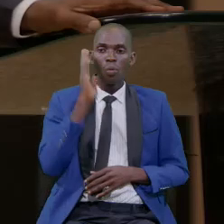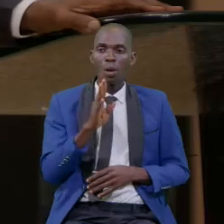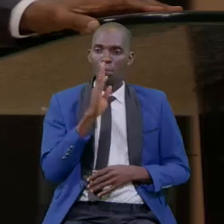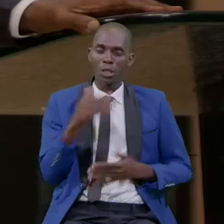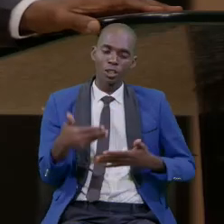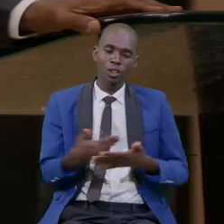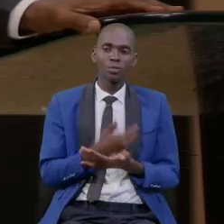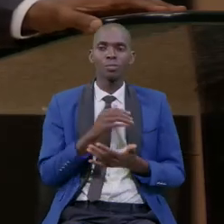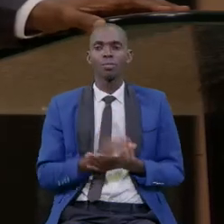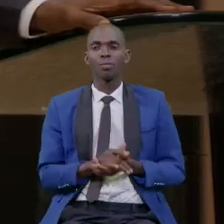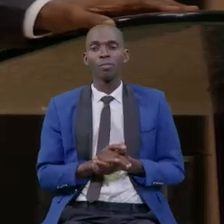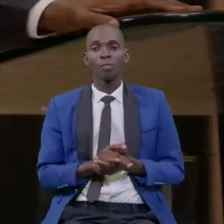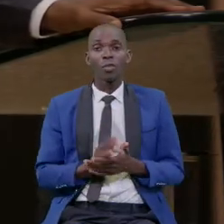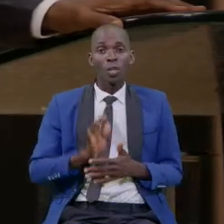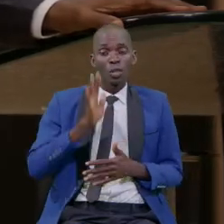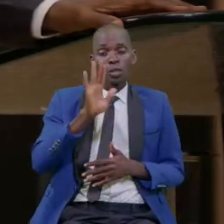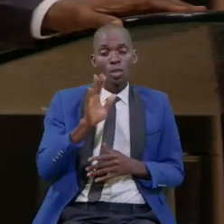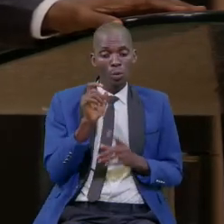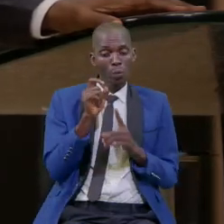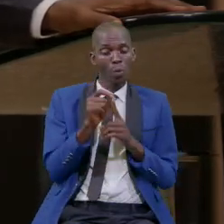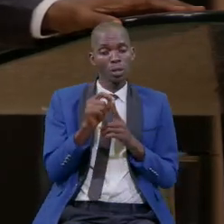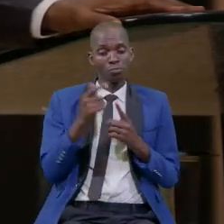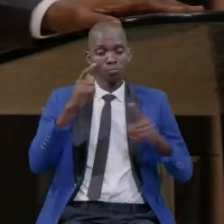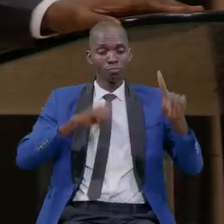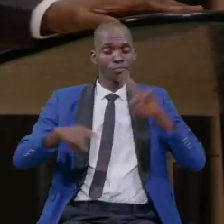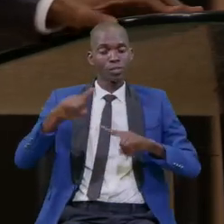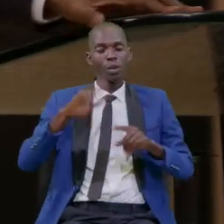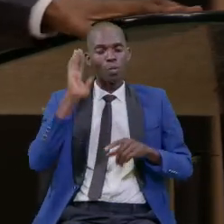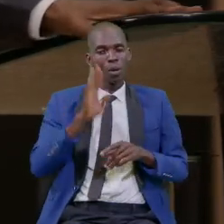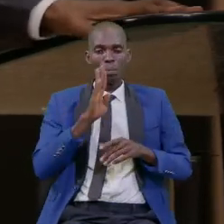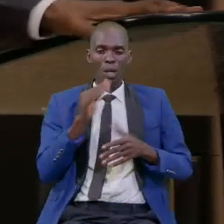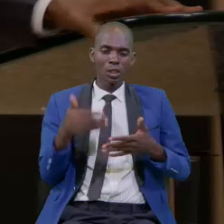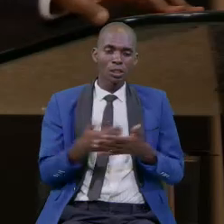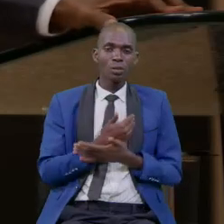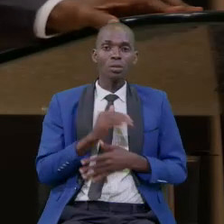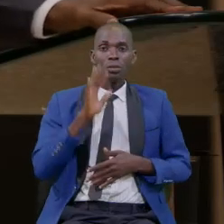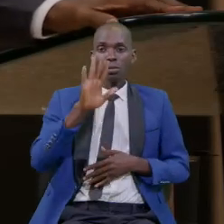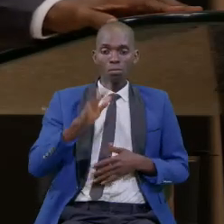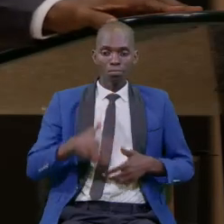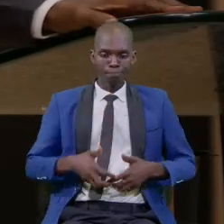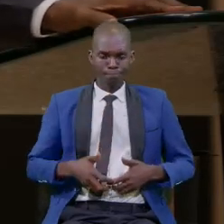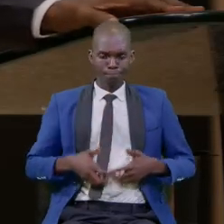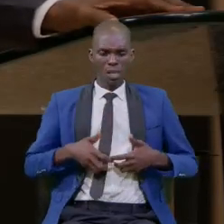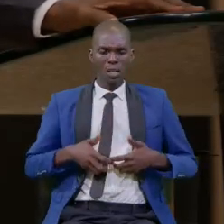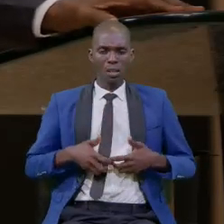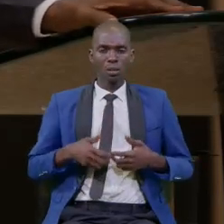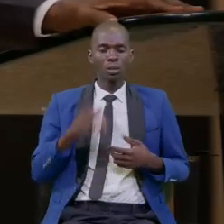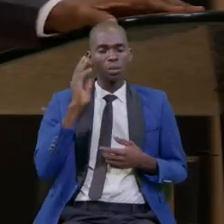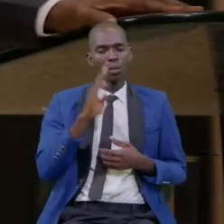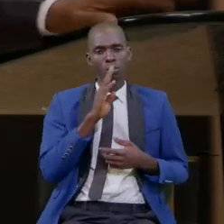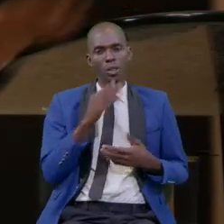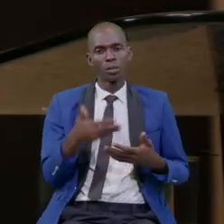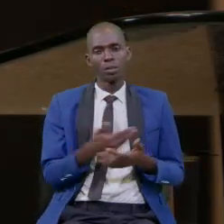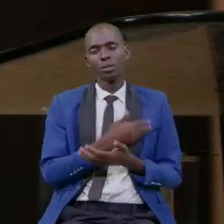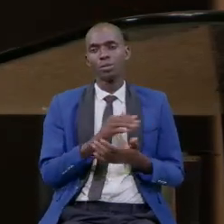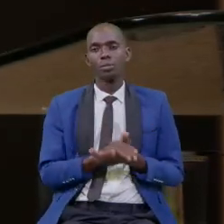be new. Your utterances will be new. Your temper will be new.